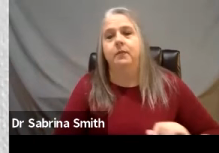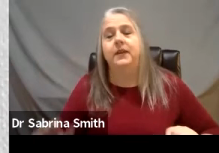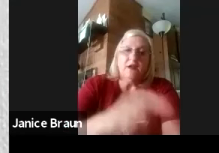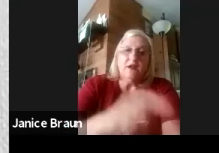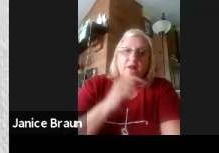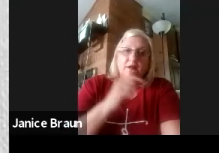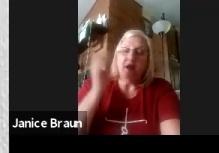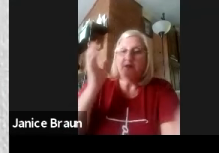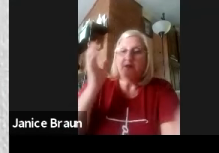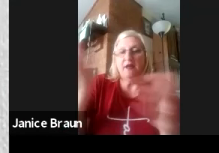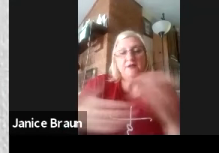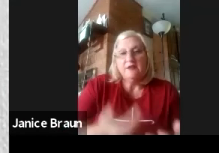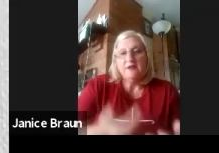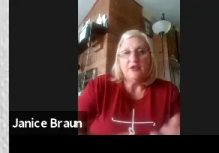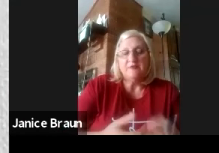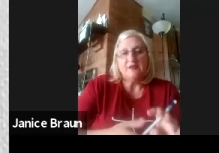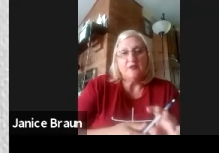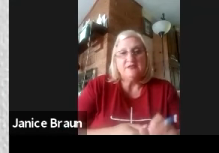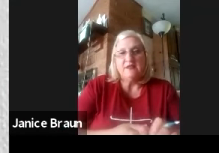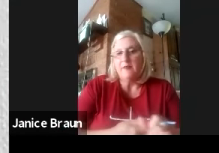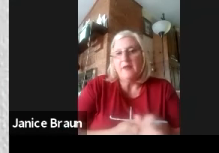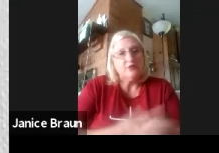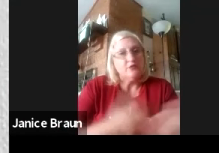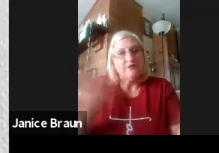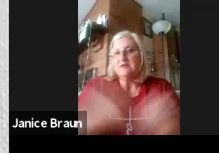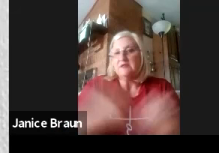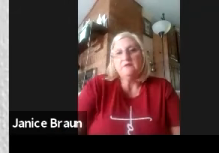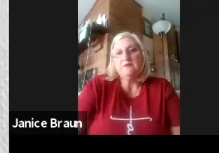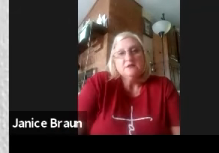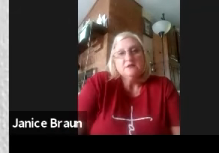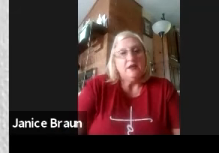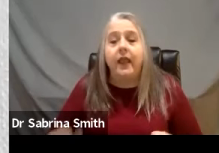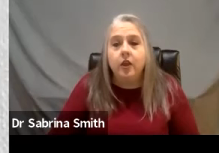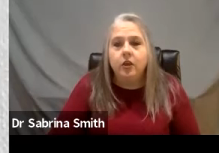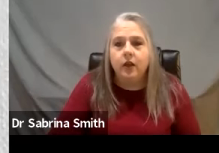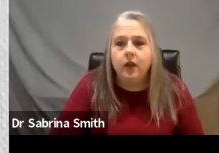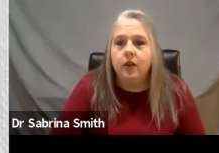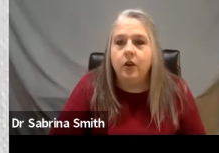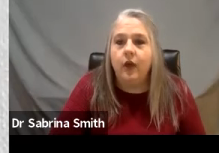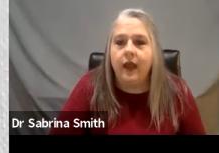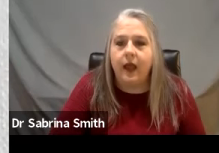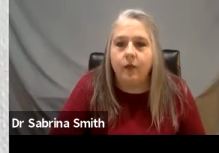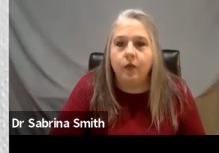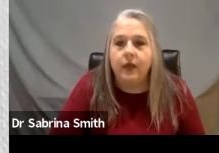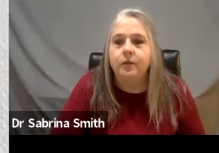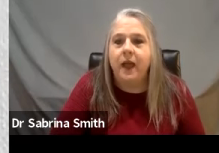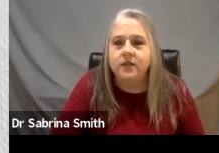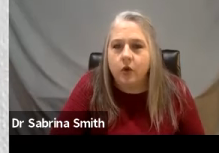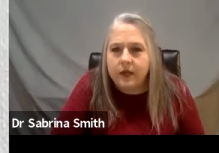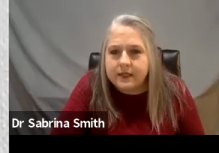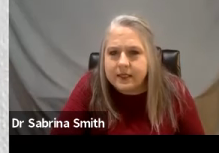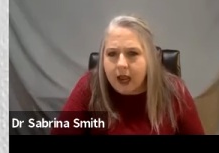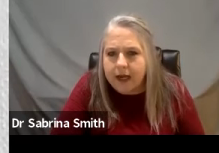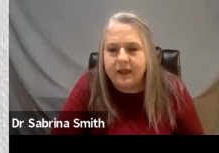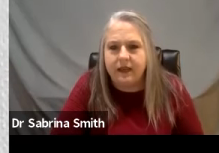Okay. I couldn't get into the other workshop, so I just need the passcode for this one. Okay. Okay. The